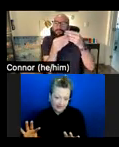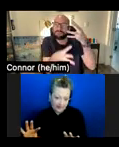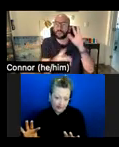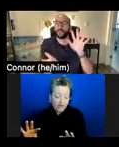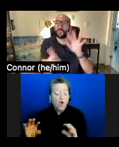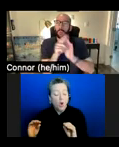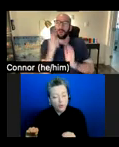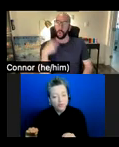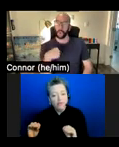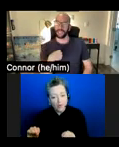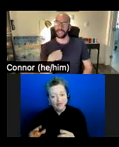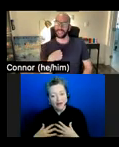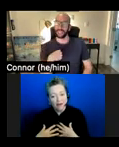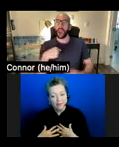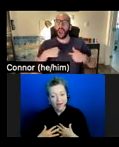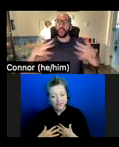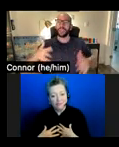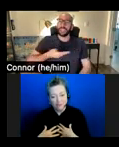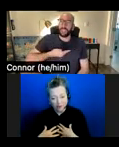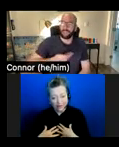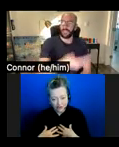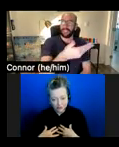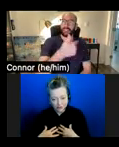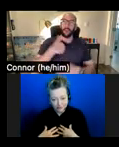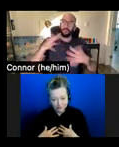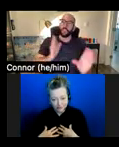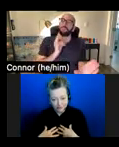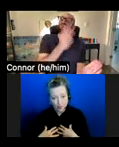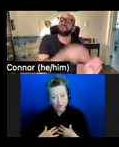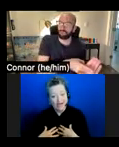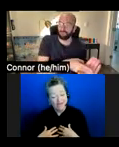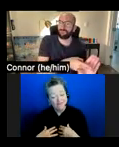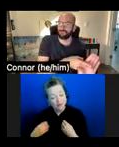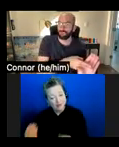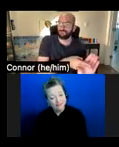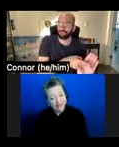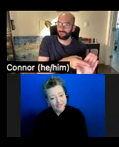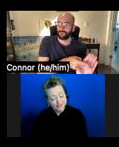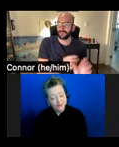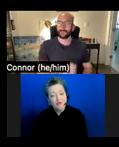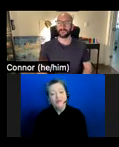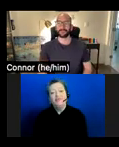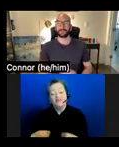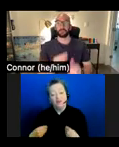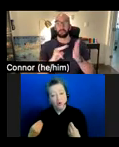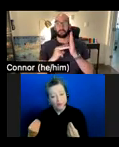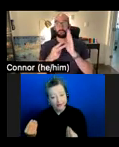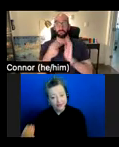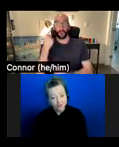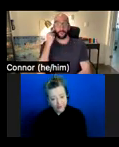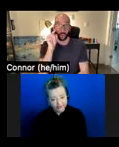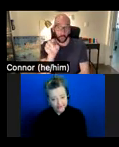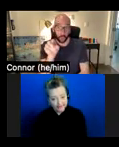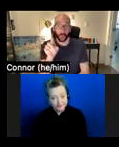that skyscraper, only the ones that I'm actually belonging to, ones that I have already been invited to, that I've